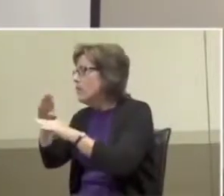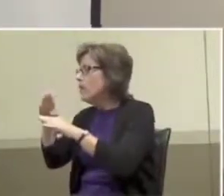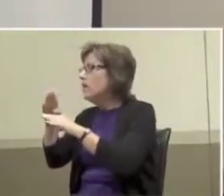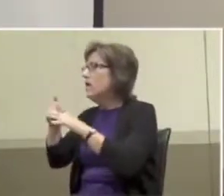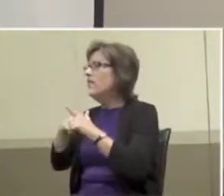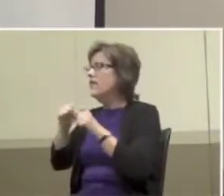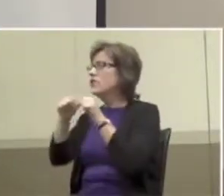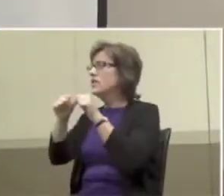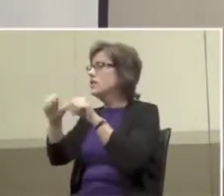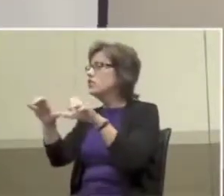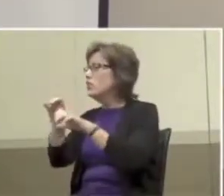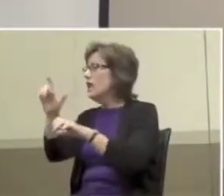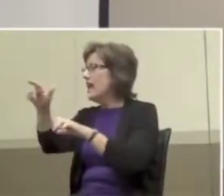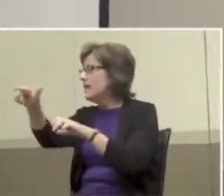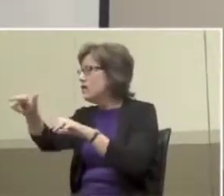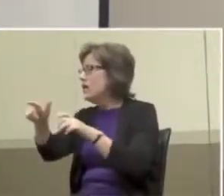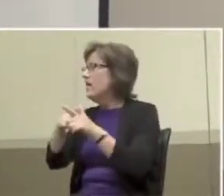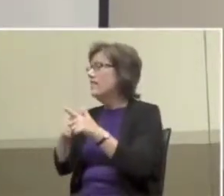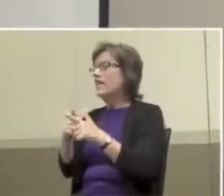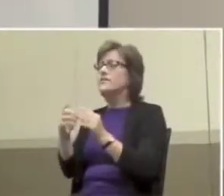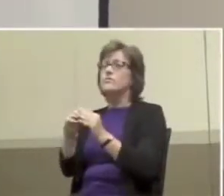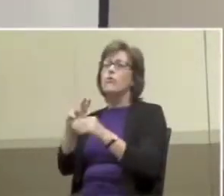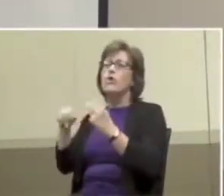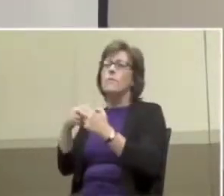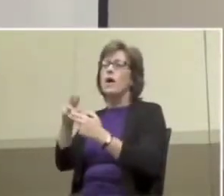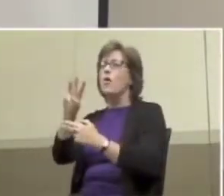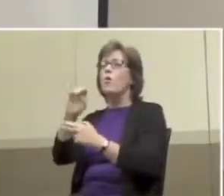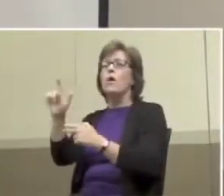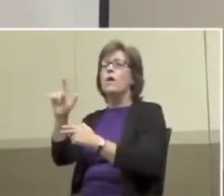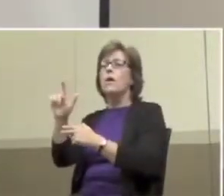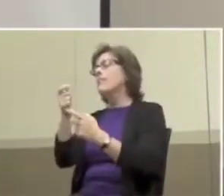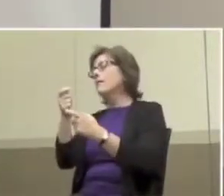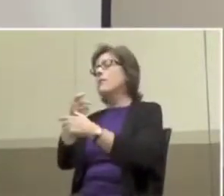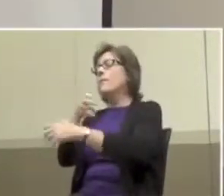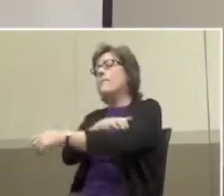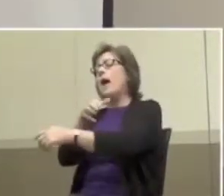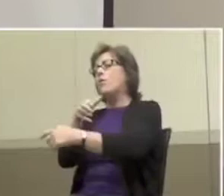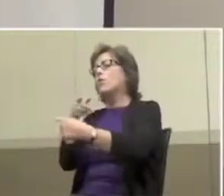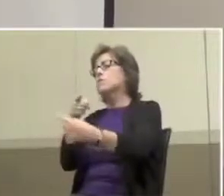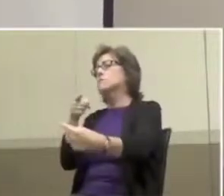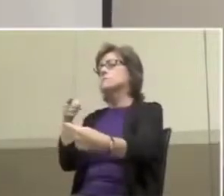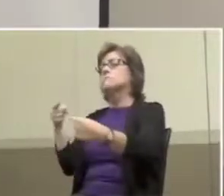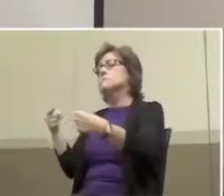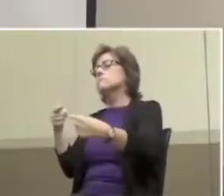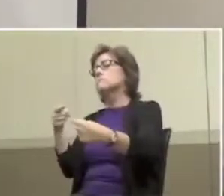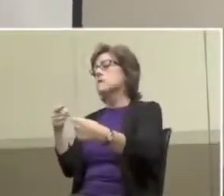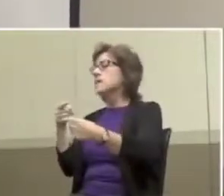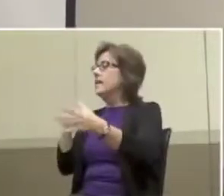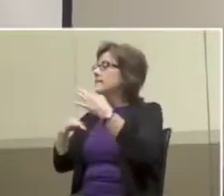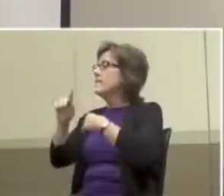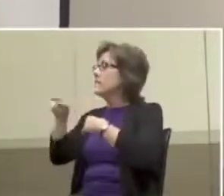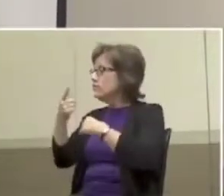later. It becomes more about a willpower issue and than it is about just being developmentally normal.